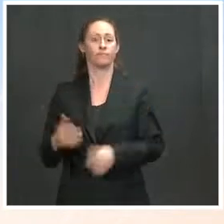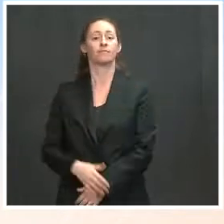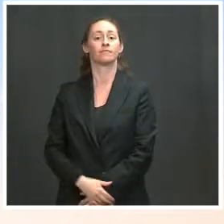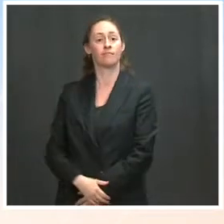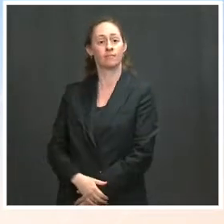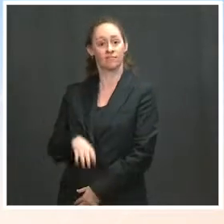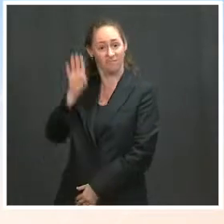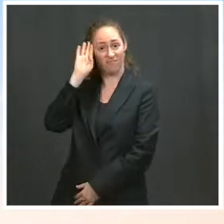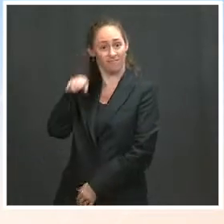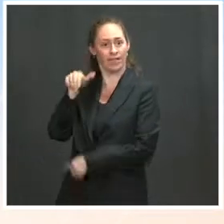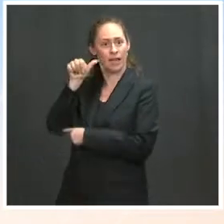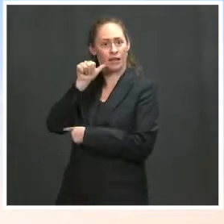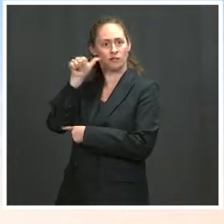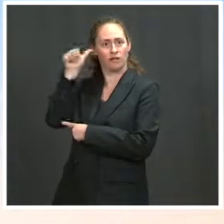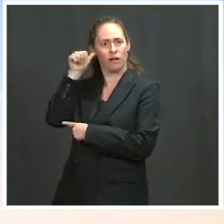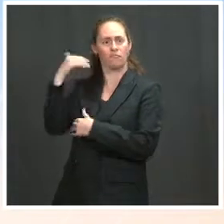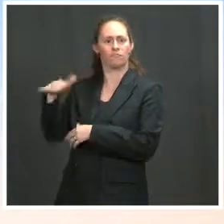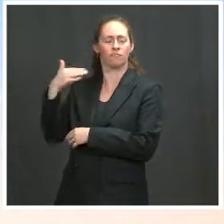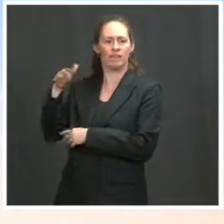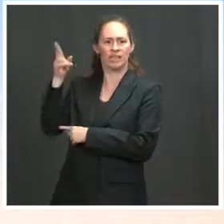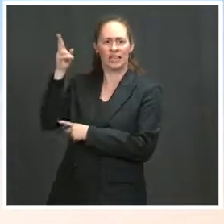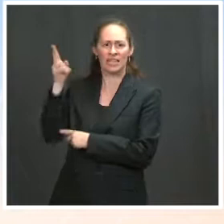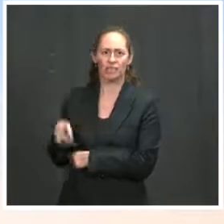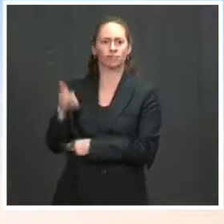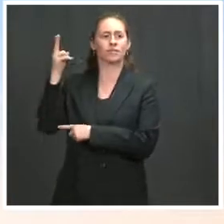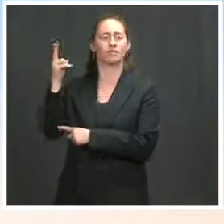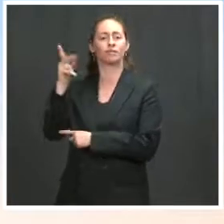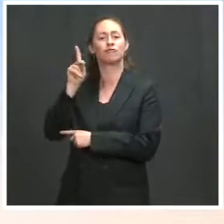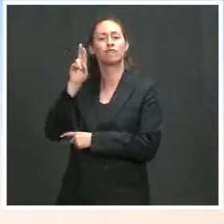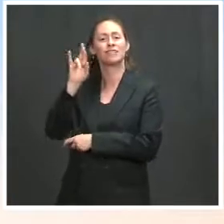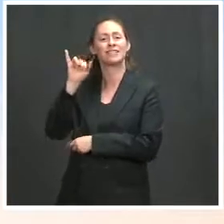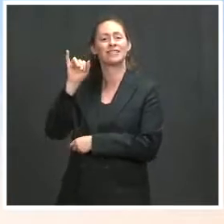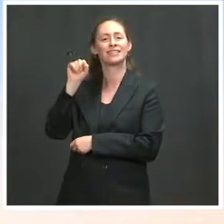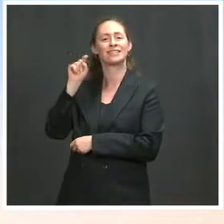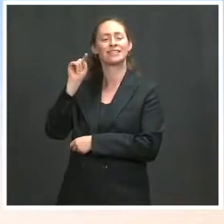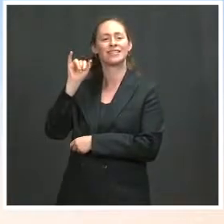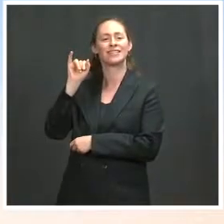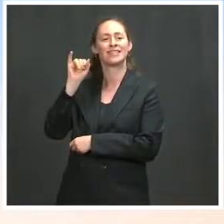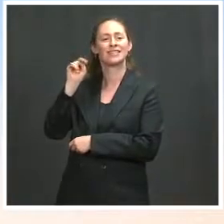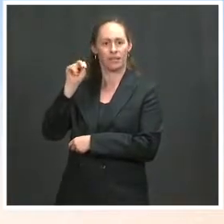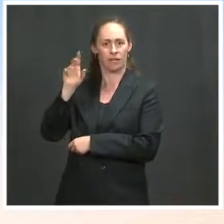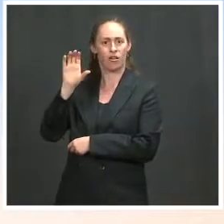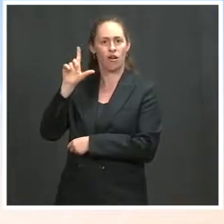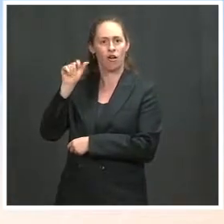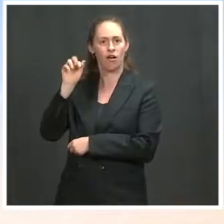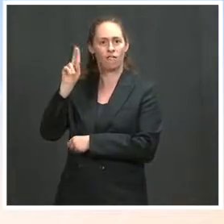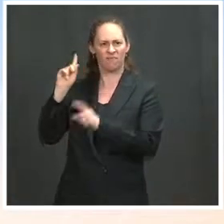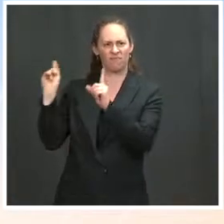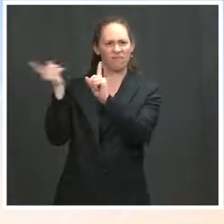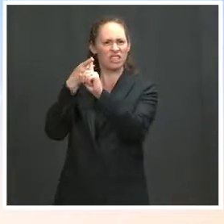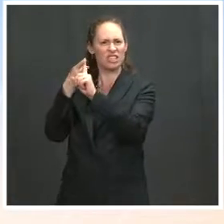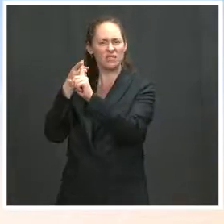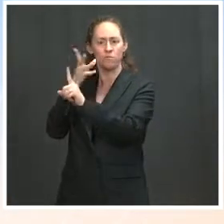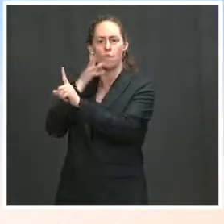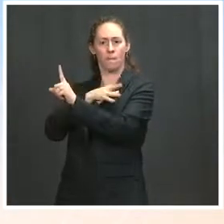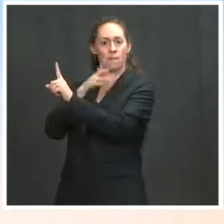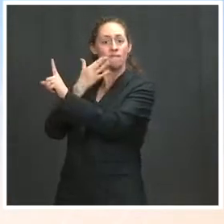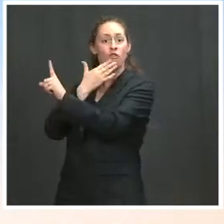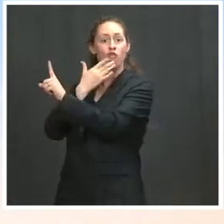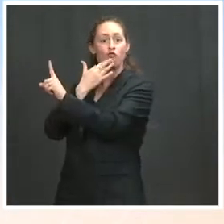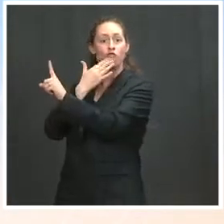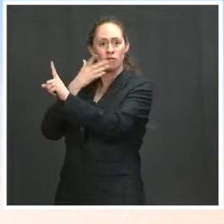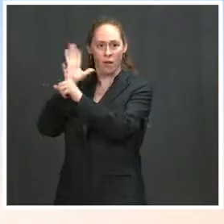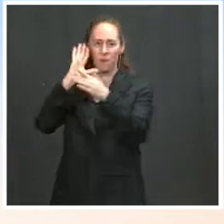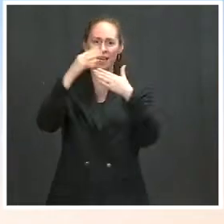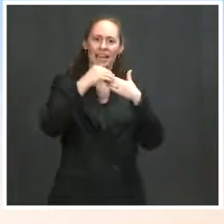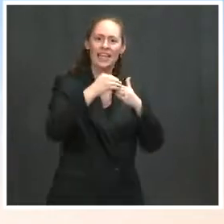was confirmed as the first woman and first woman of color to lead the Civil Rights Division